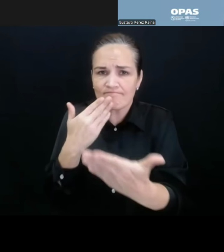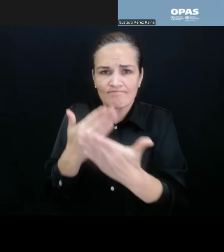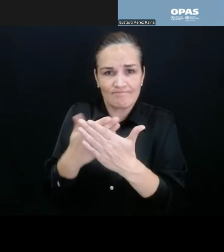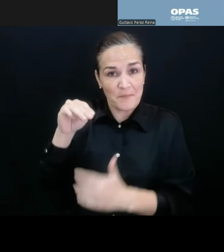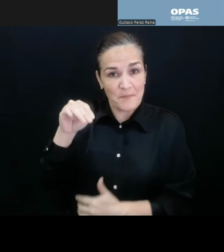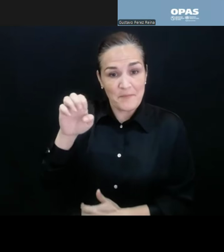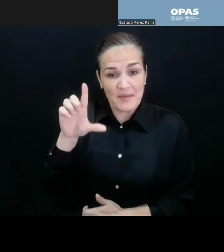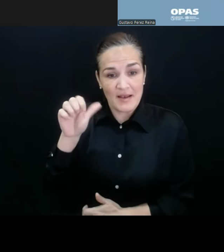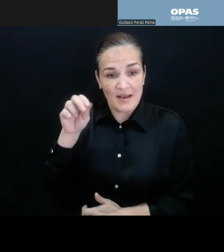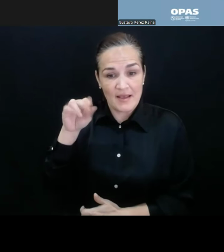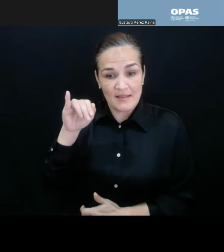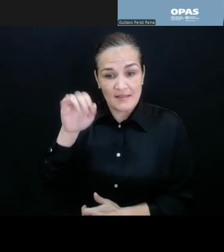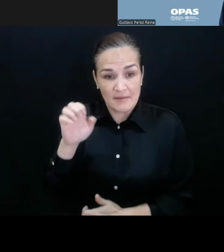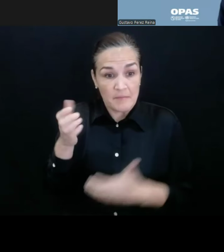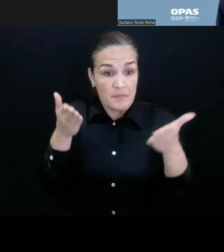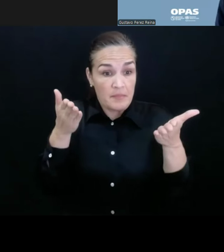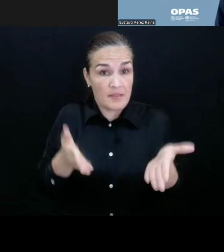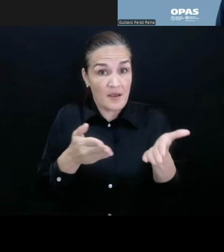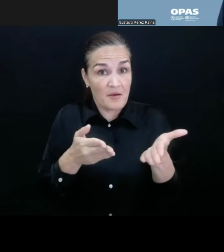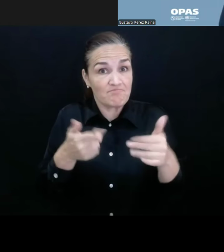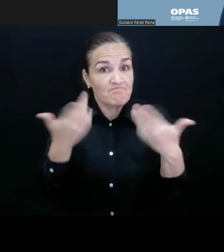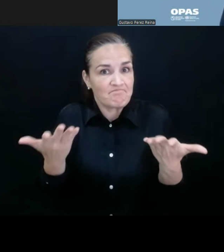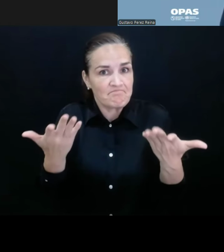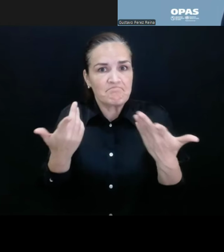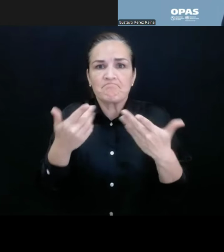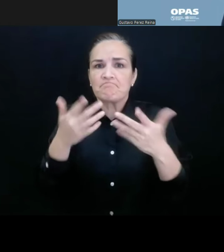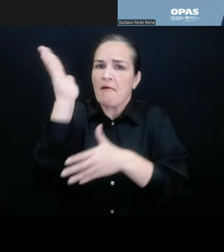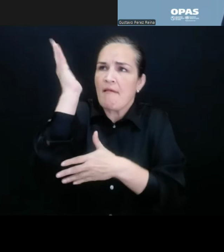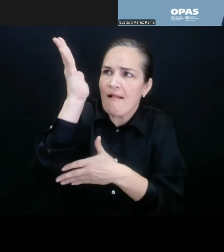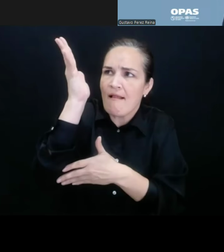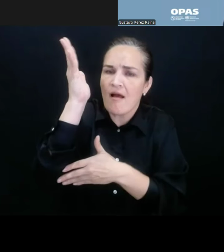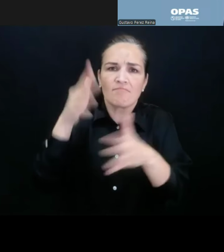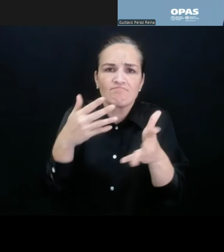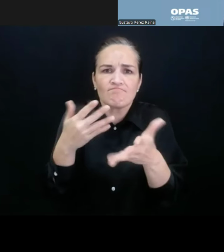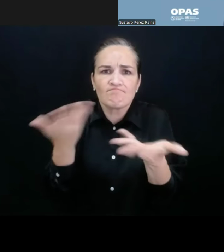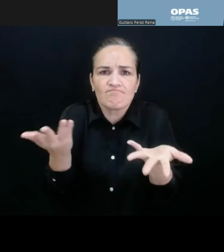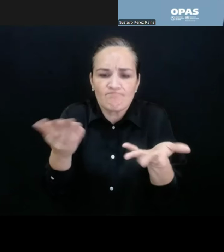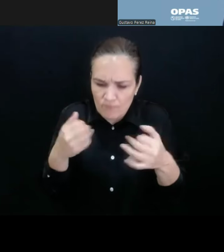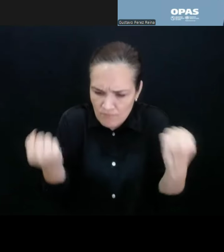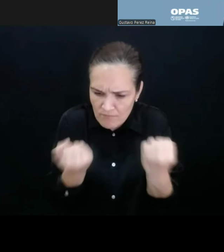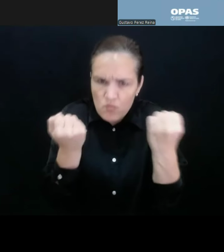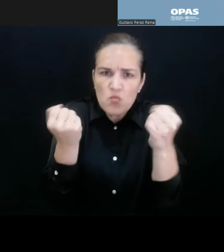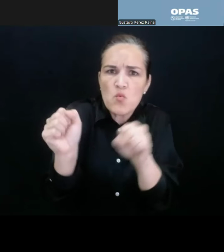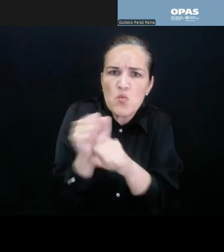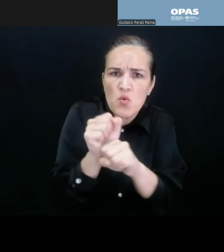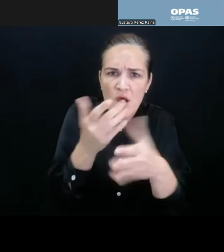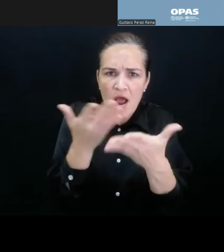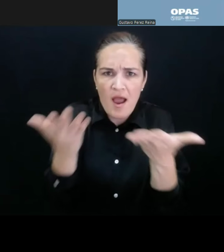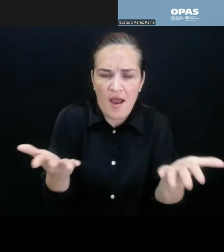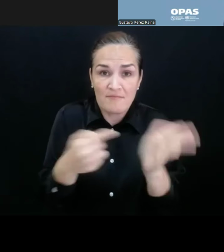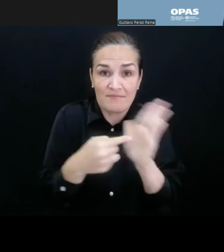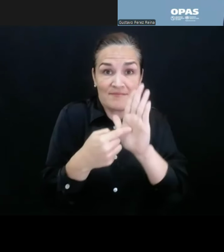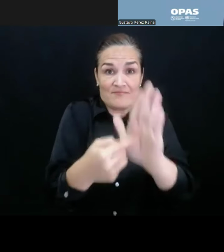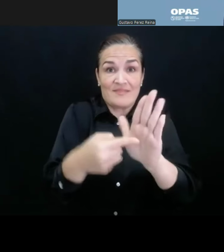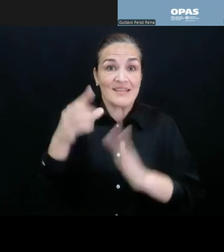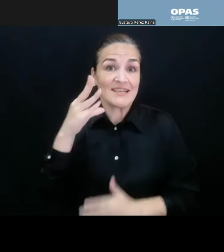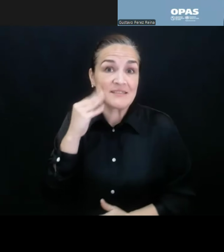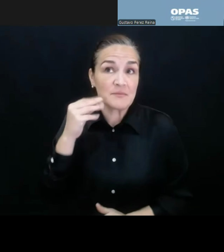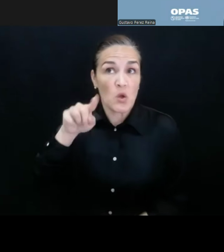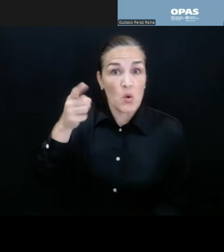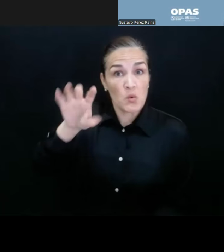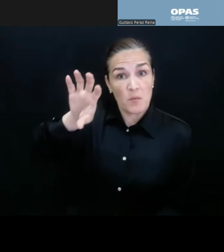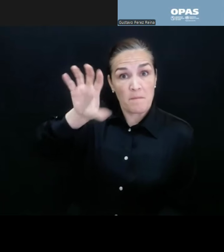a inclusive. pasar de las Thank you palabras very a much, los Melanie. hechos. And now let's go Creo que from es words to importante saber facts. cómo se ha I think pilotado that en it's otras important to know otros how países. this experience Tenemos que has